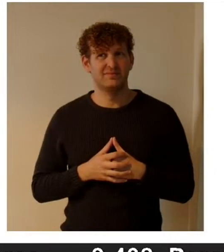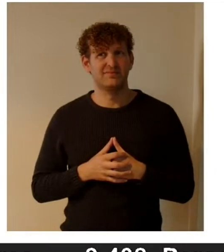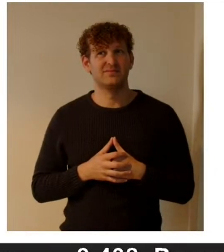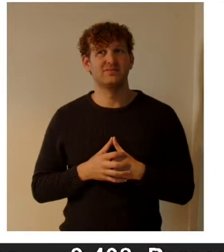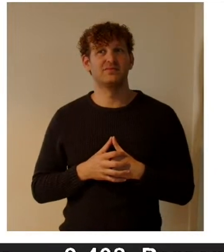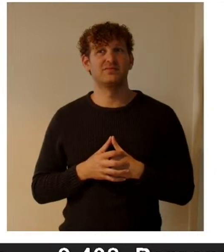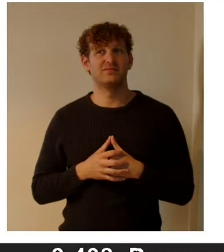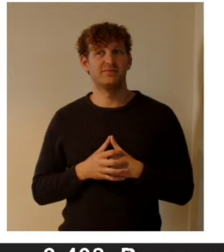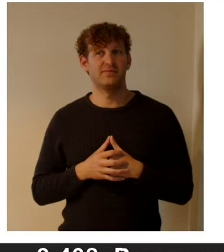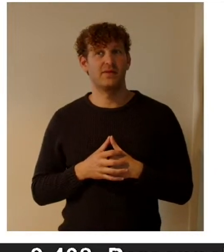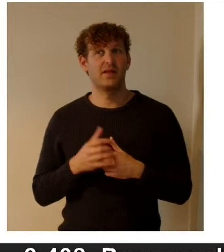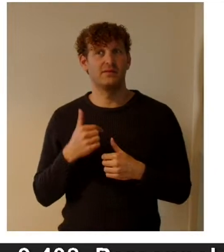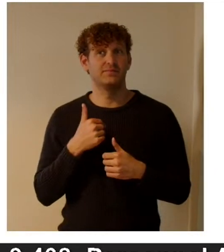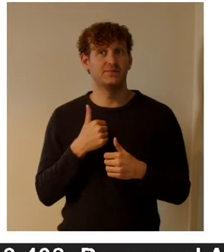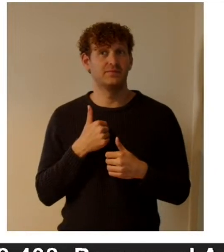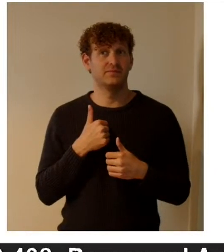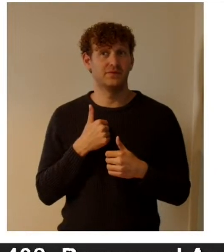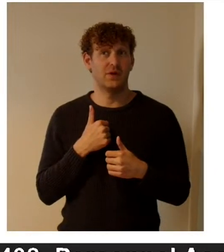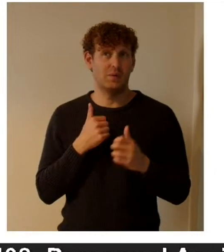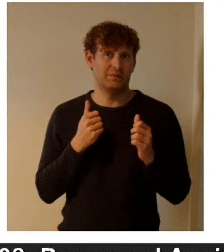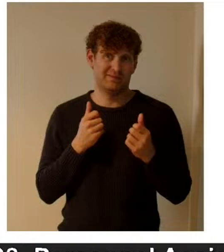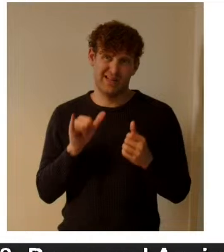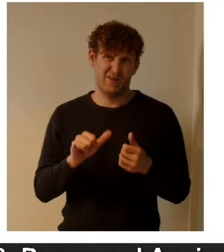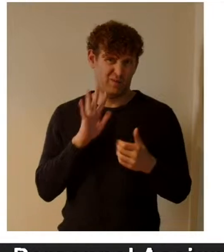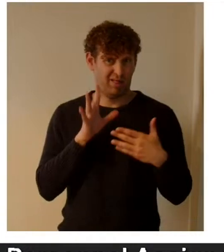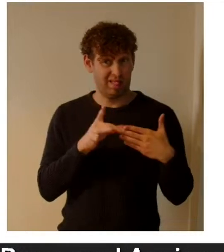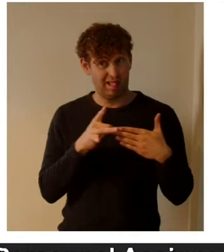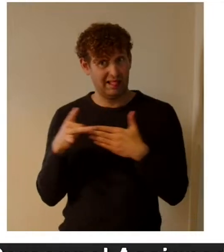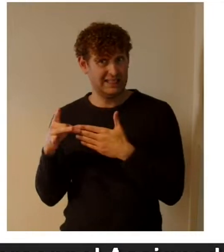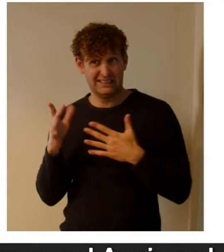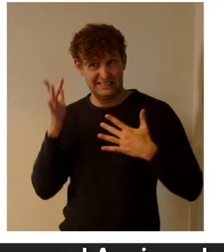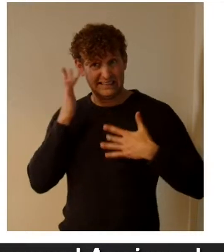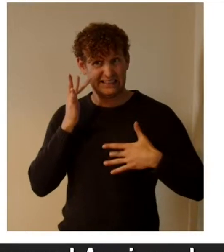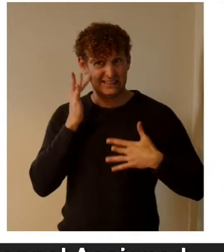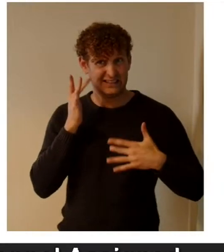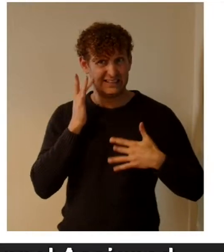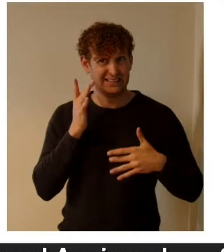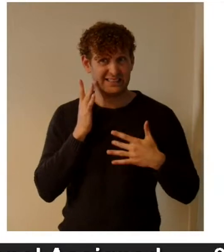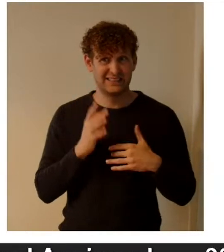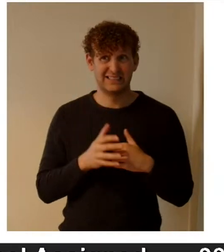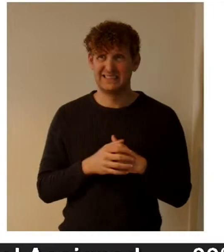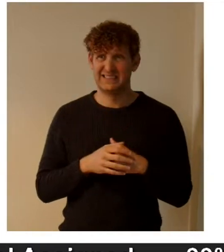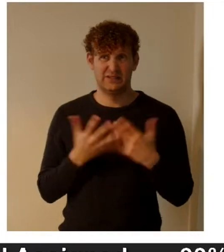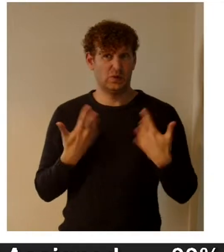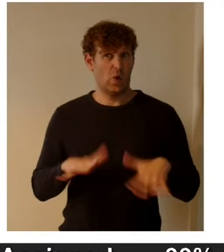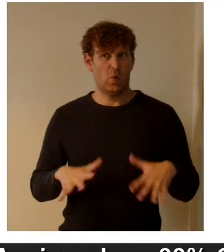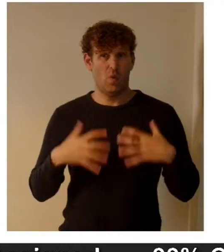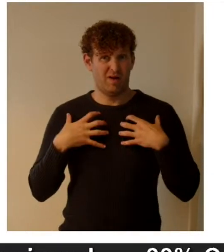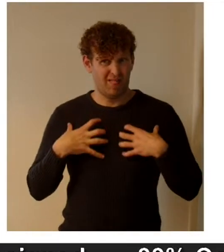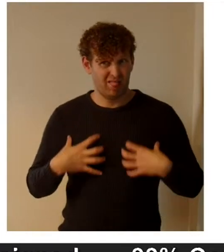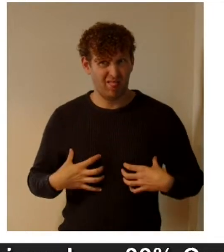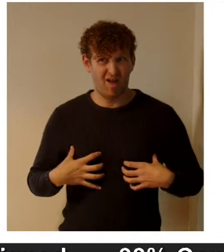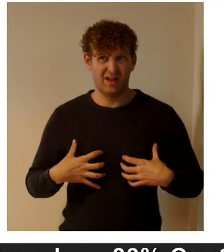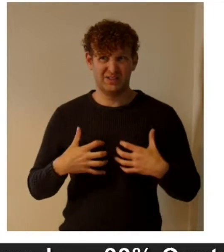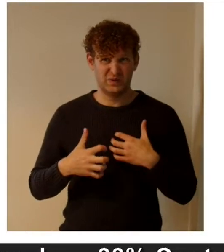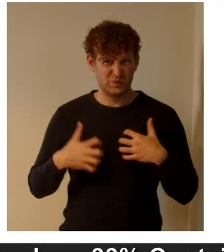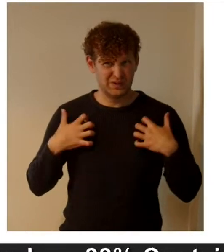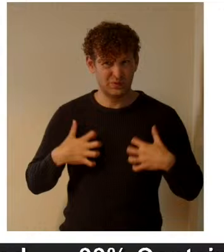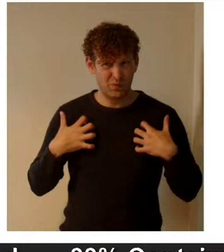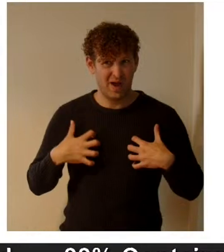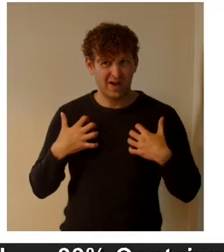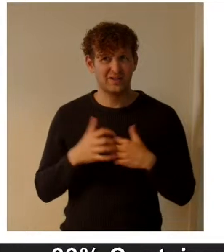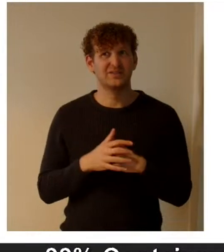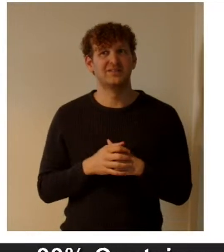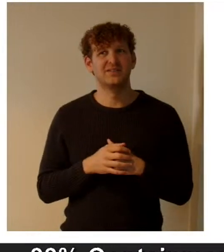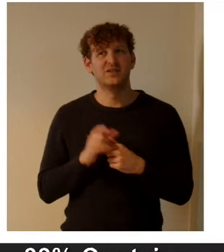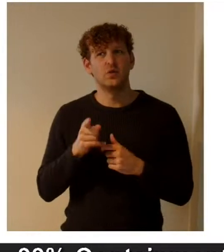all the other bacteria that's in the eye. We make really good petri dishes once our lungs get scratched. So my advice, stay clear of it, find good air, use